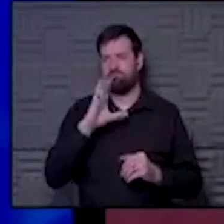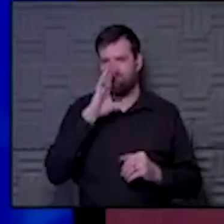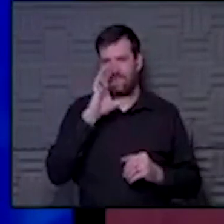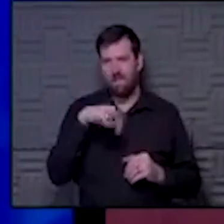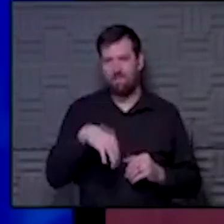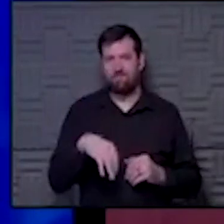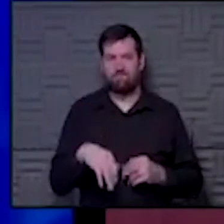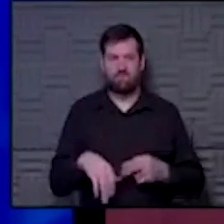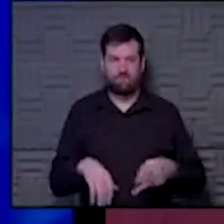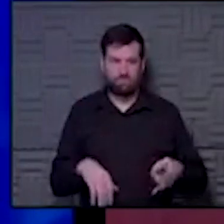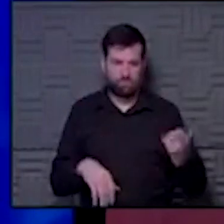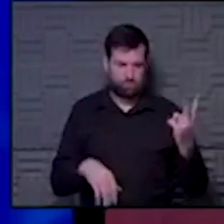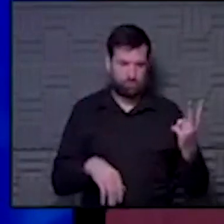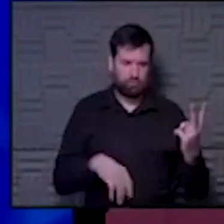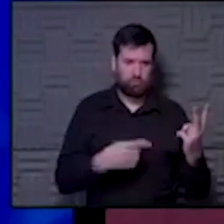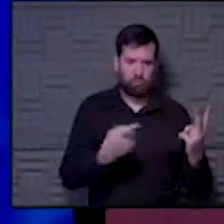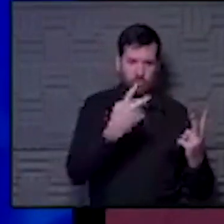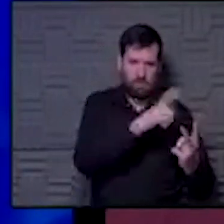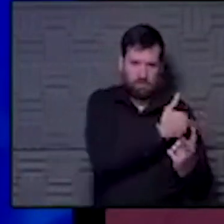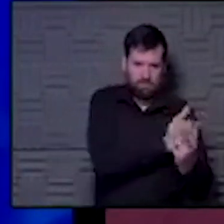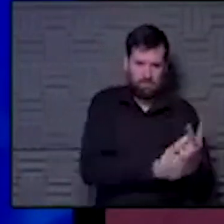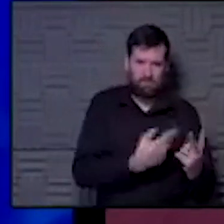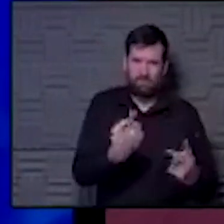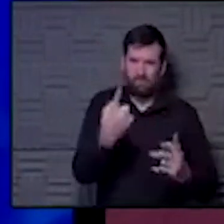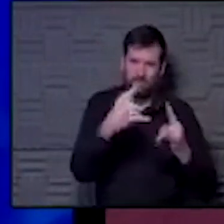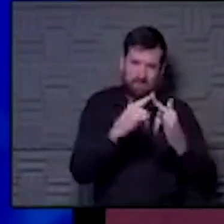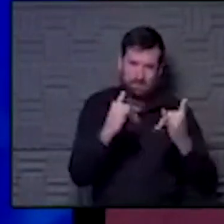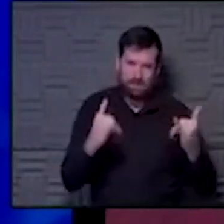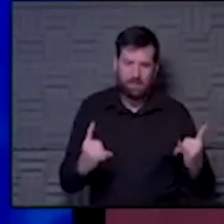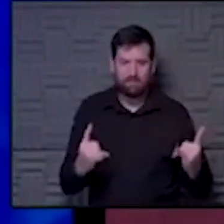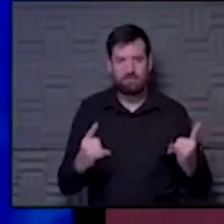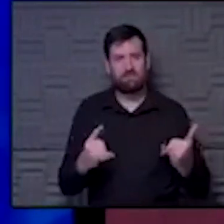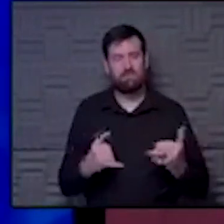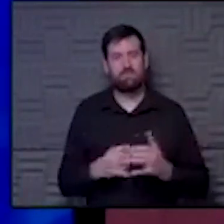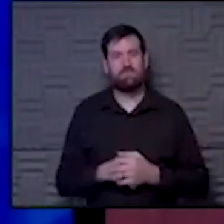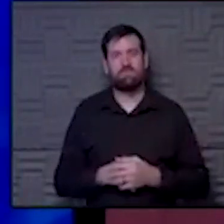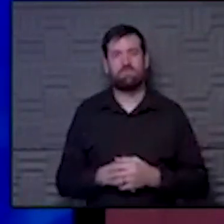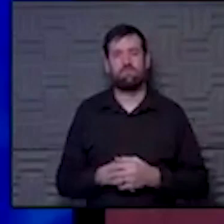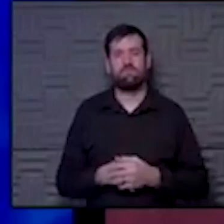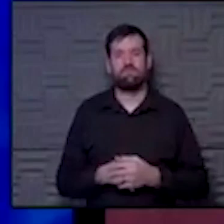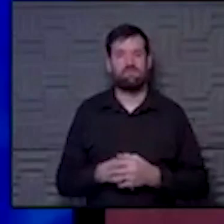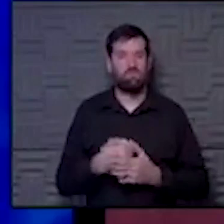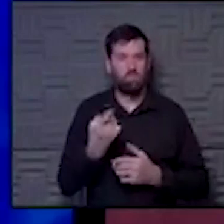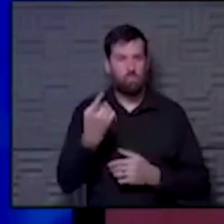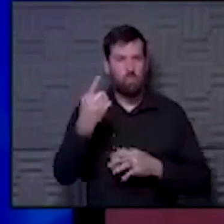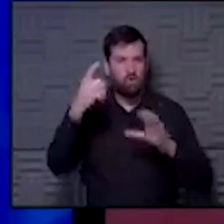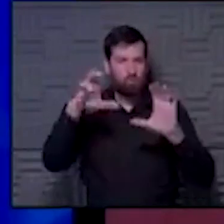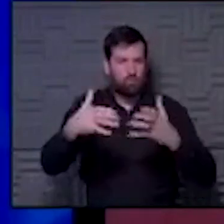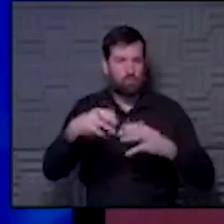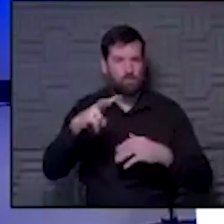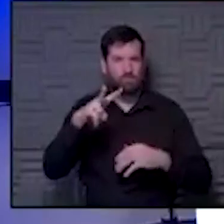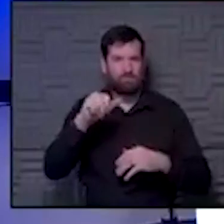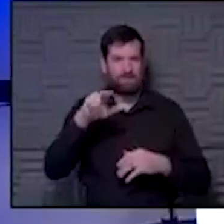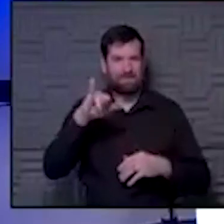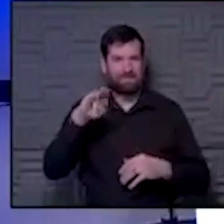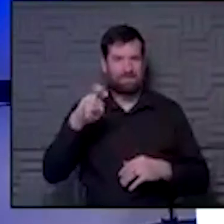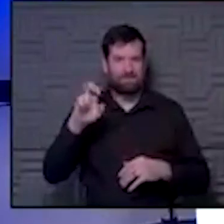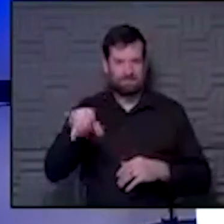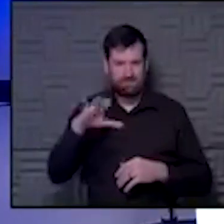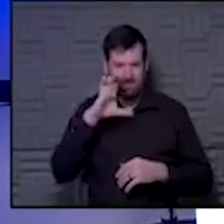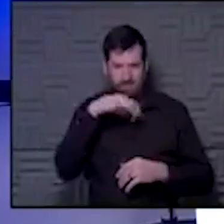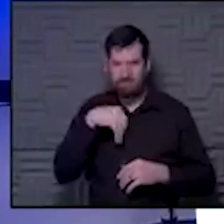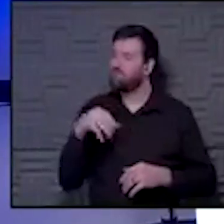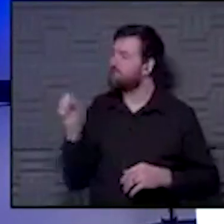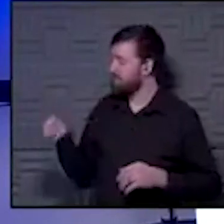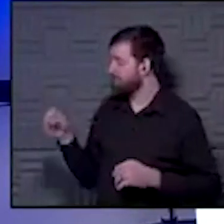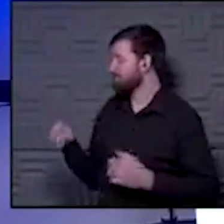2 cases in one hospital in one day with that's one set of vaccines coming to them. Does that strike you as odd? Yeah, you know, if we